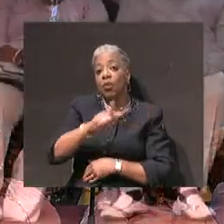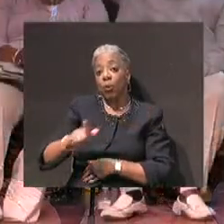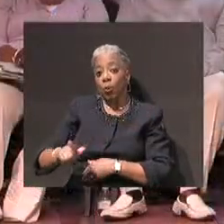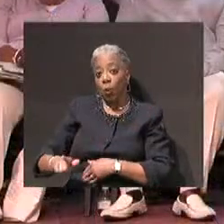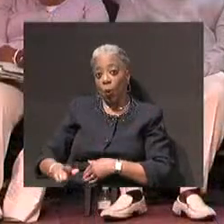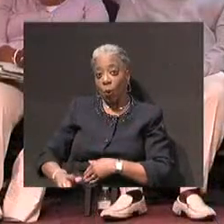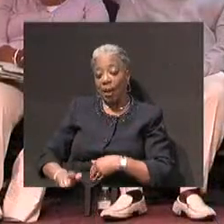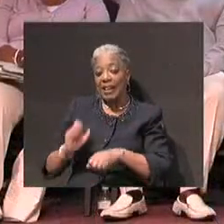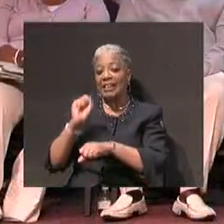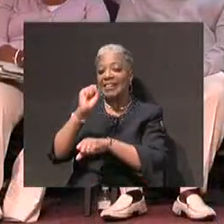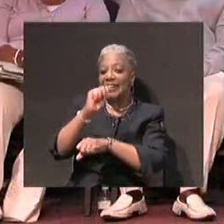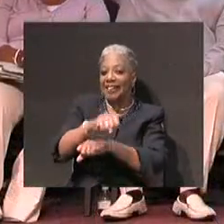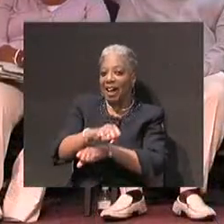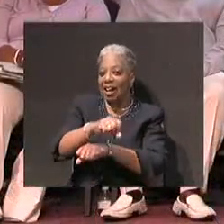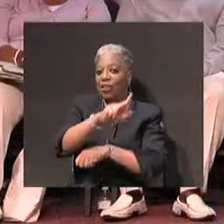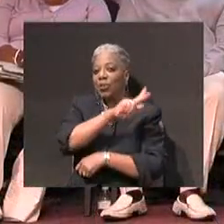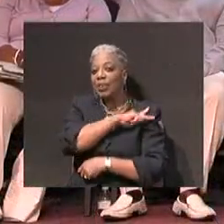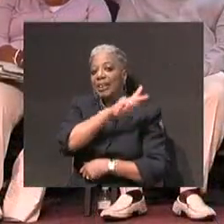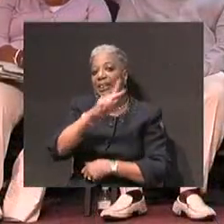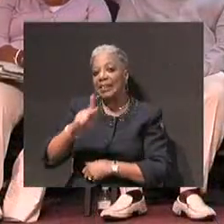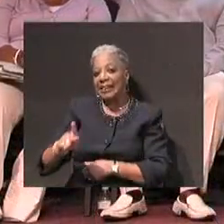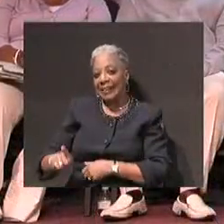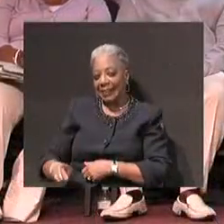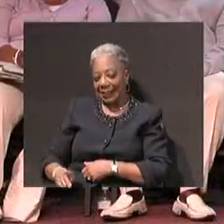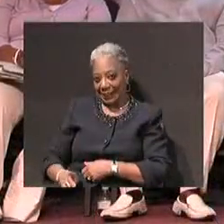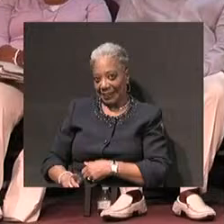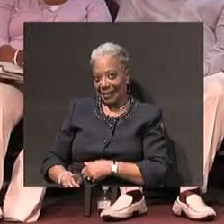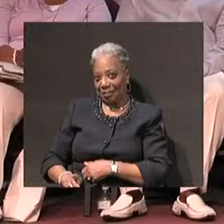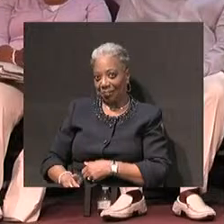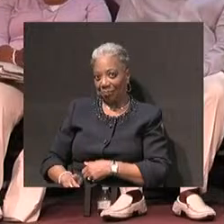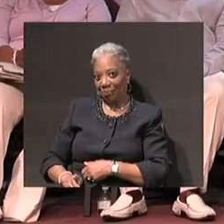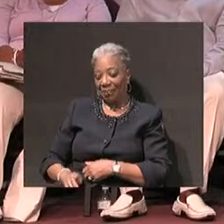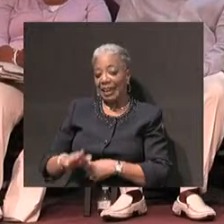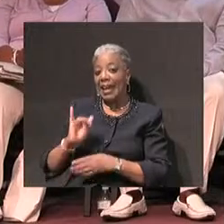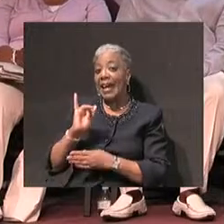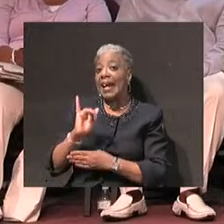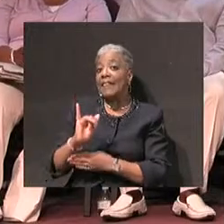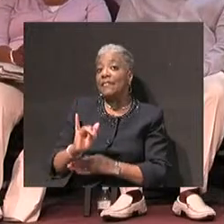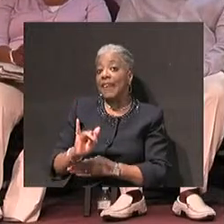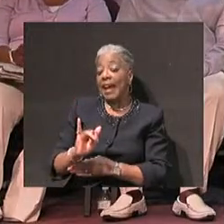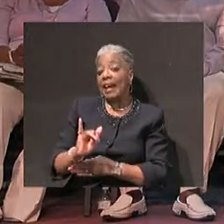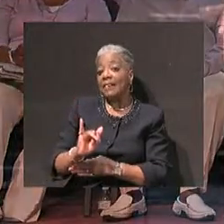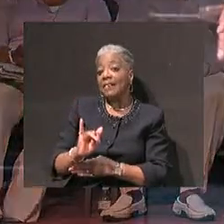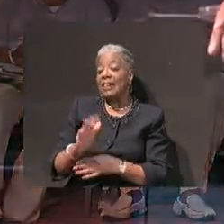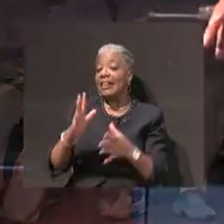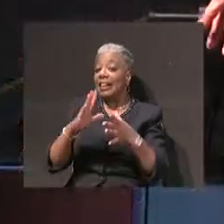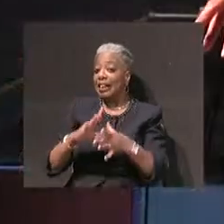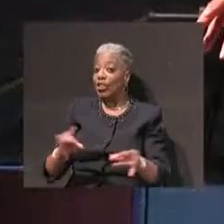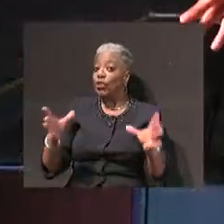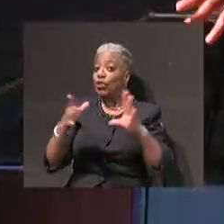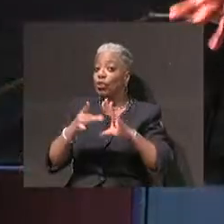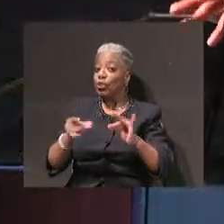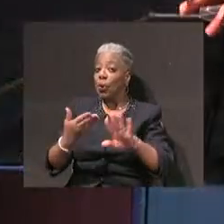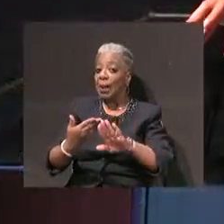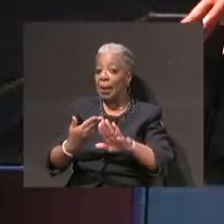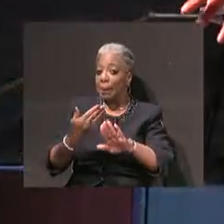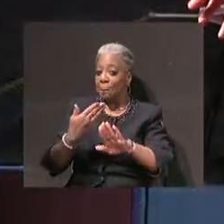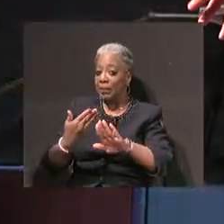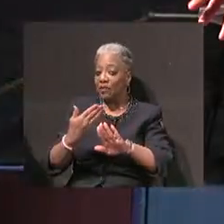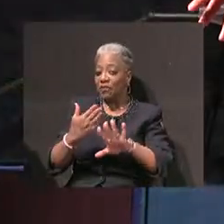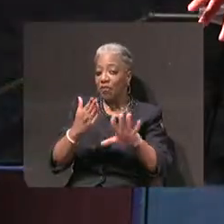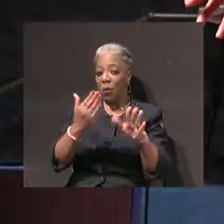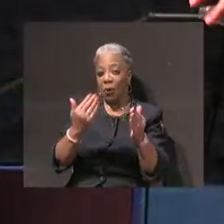Amen? And it is a precursor to what we will experience beyond this